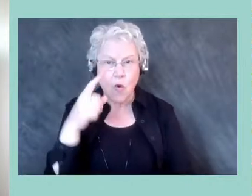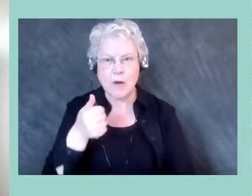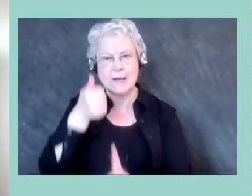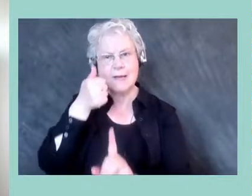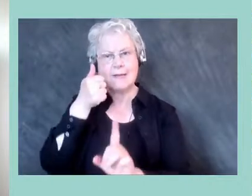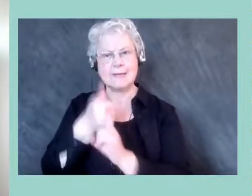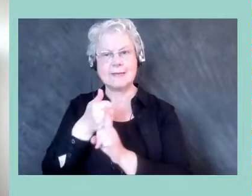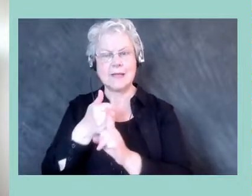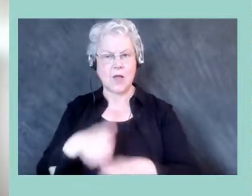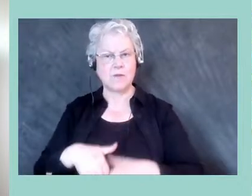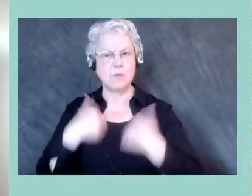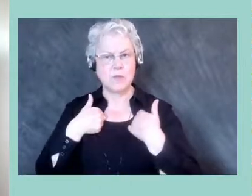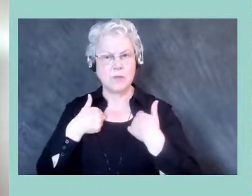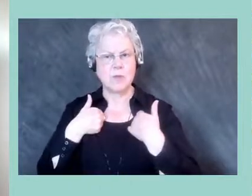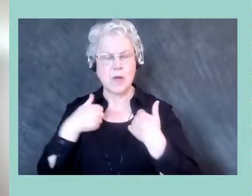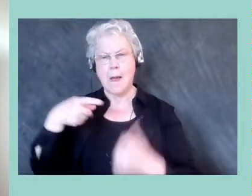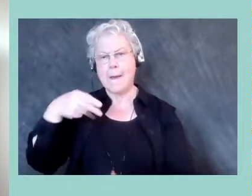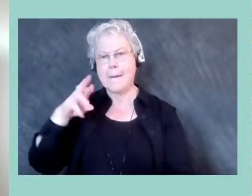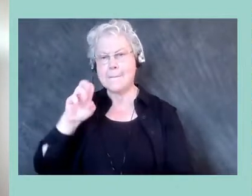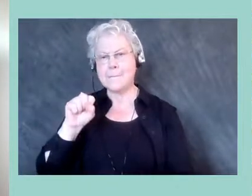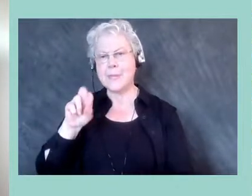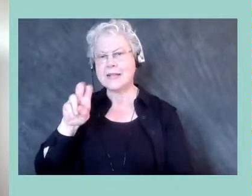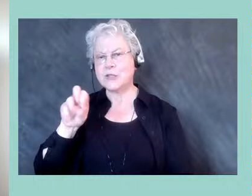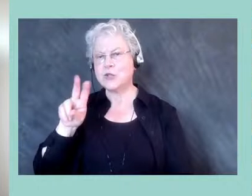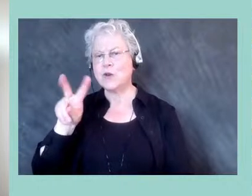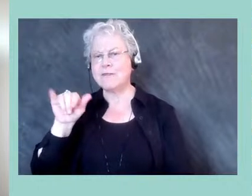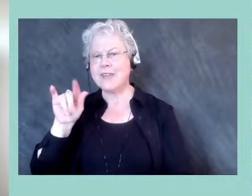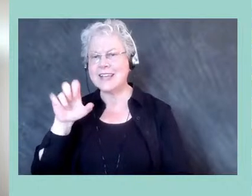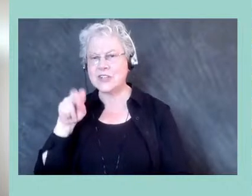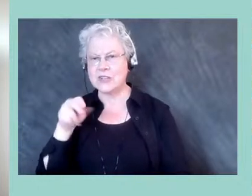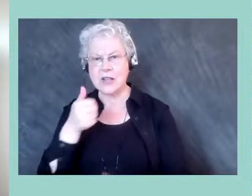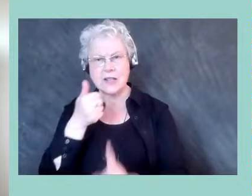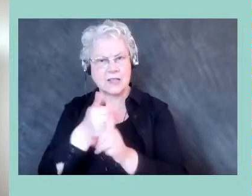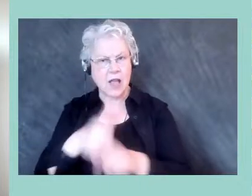often a delusion of self-preservation.